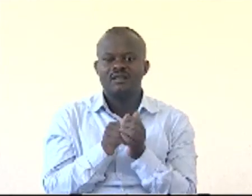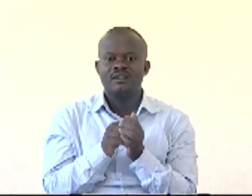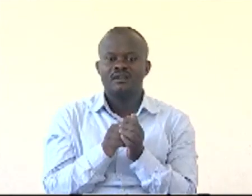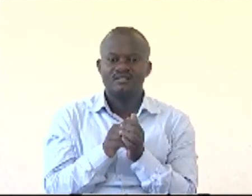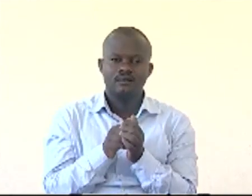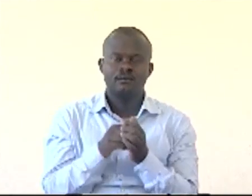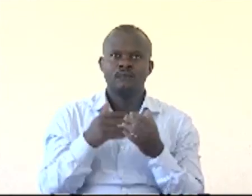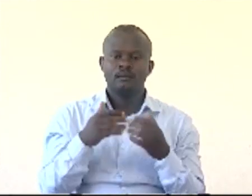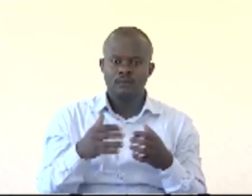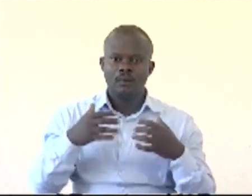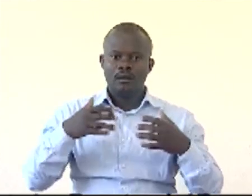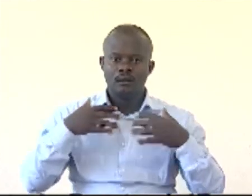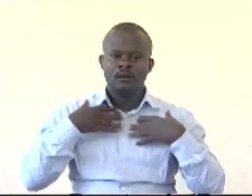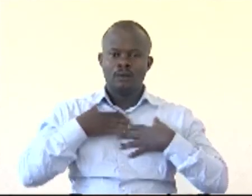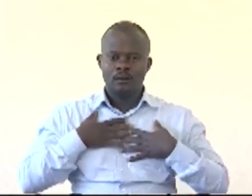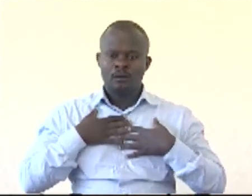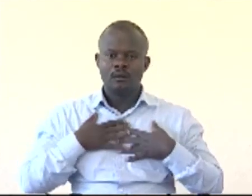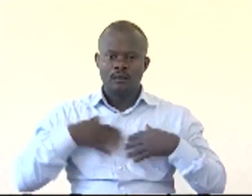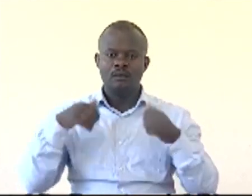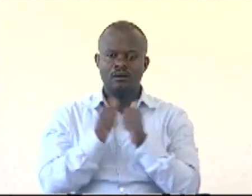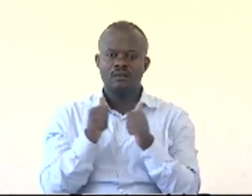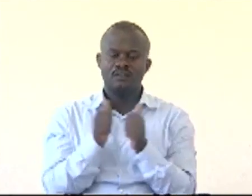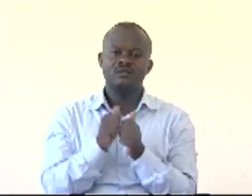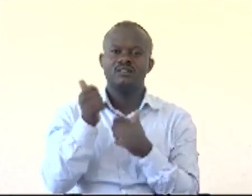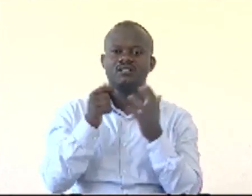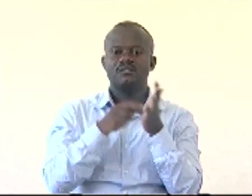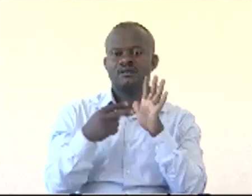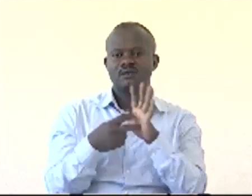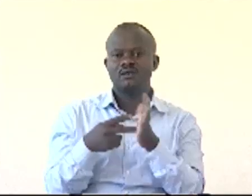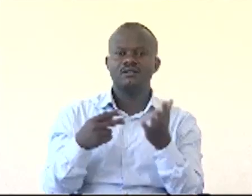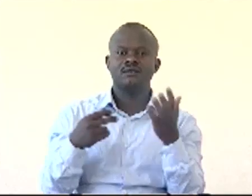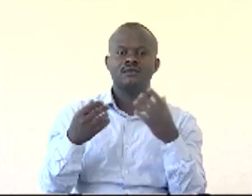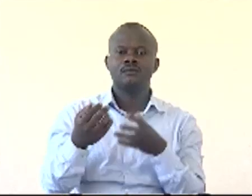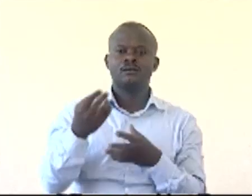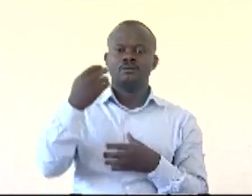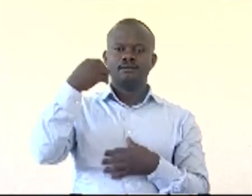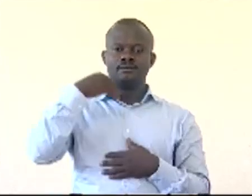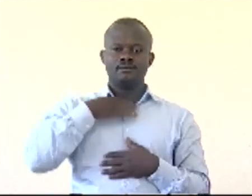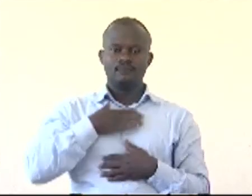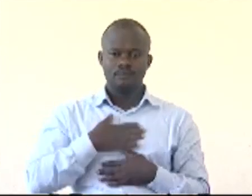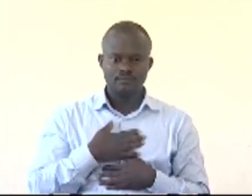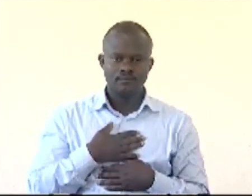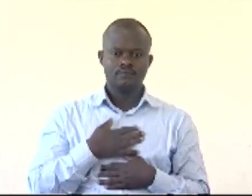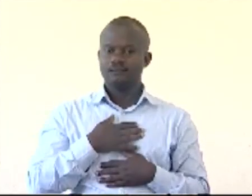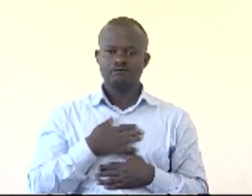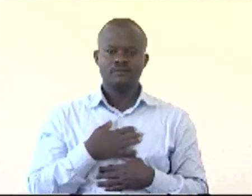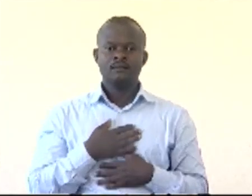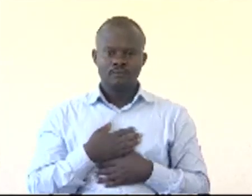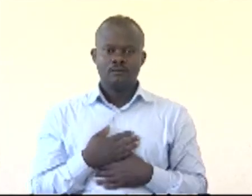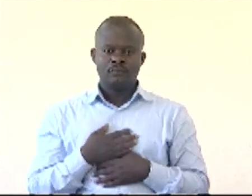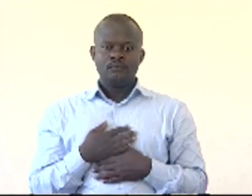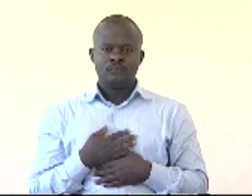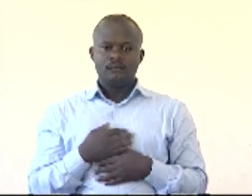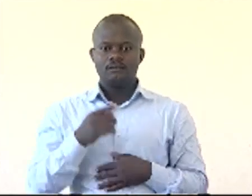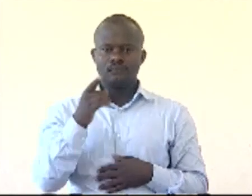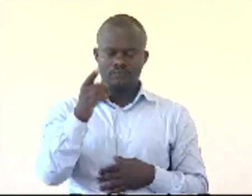of breath or breathing difficulties. That means breathing in and out becomes difficult, and in that